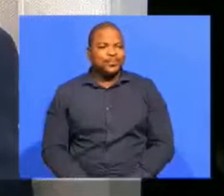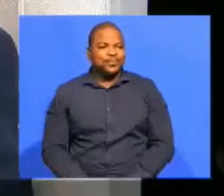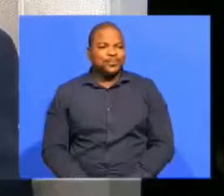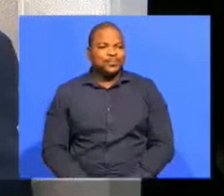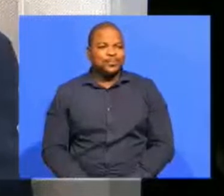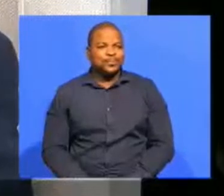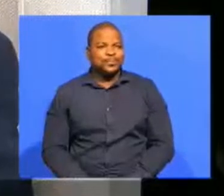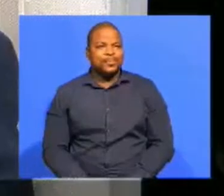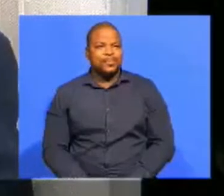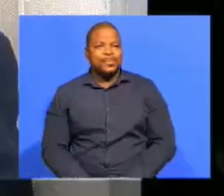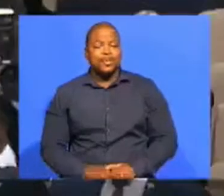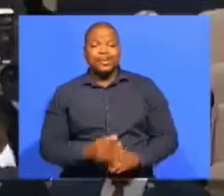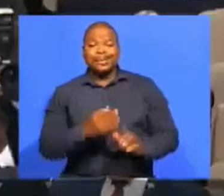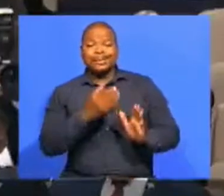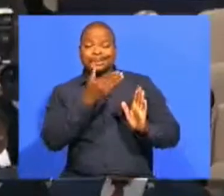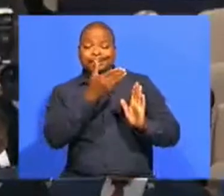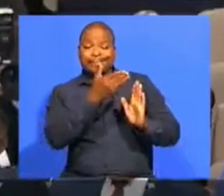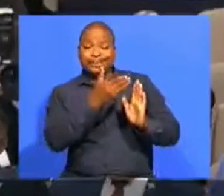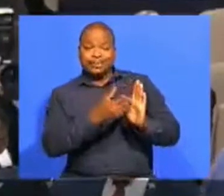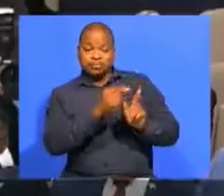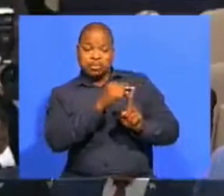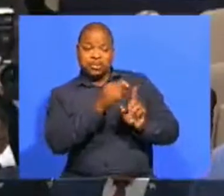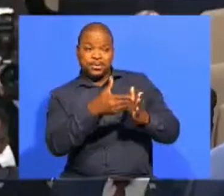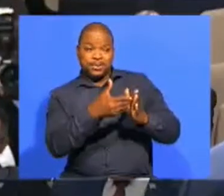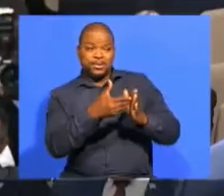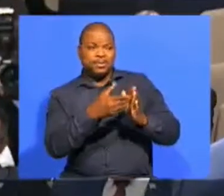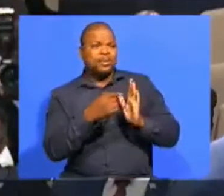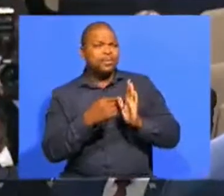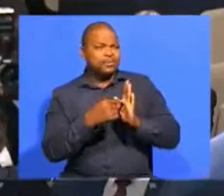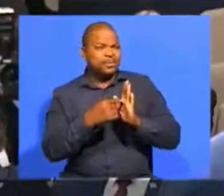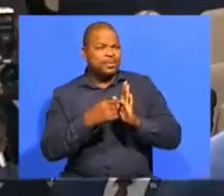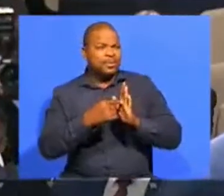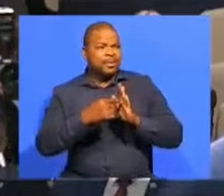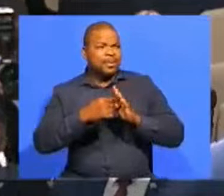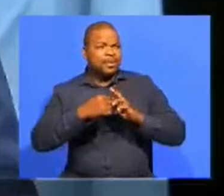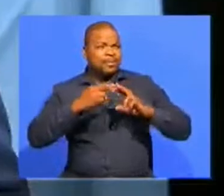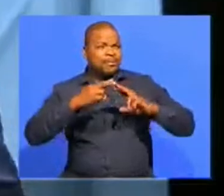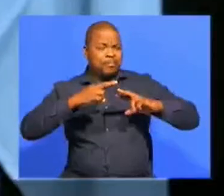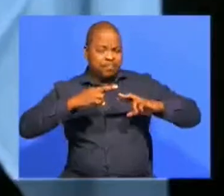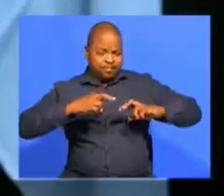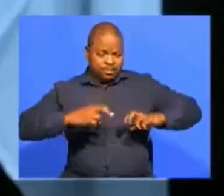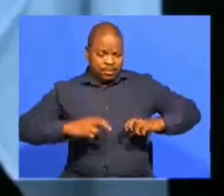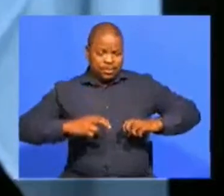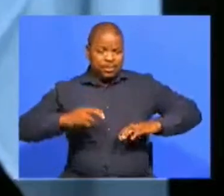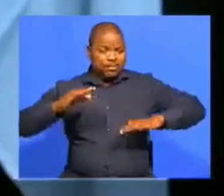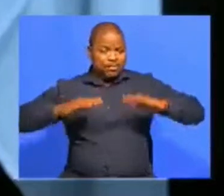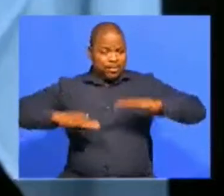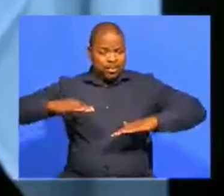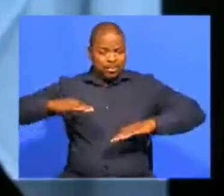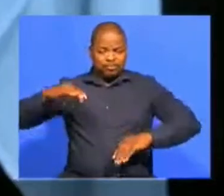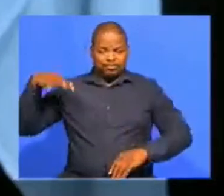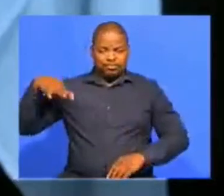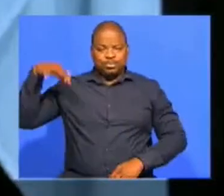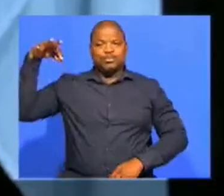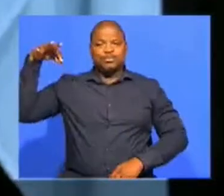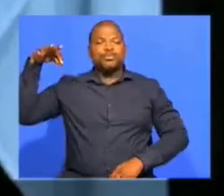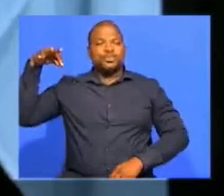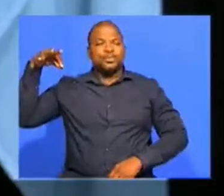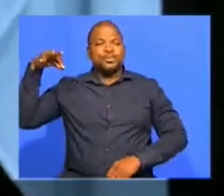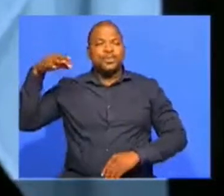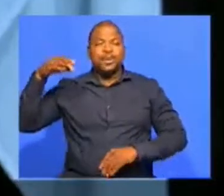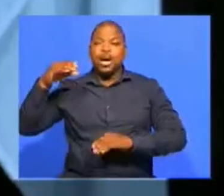You know, this proverb resonates deeply with the Bahamian spirit,